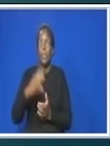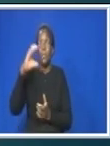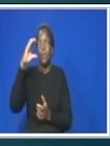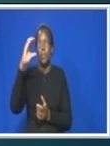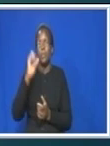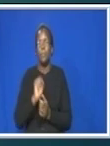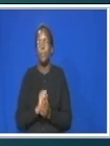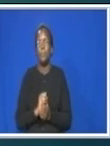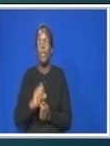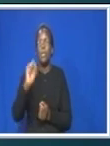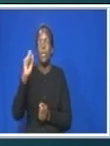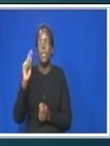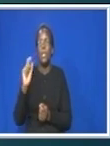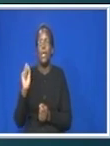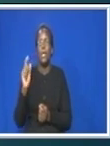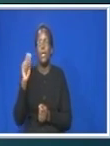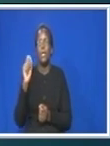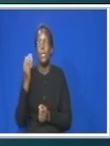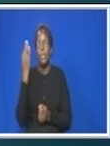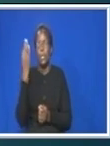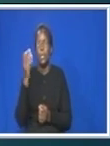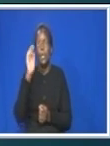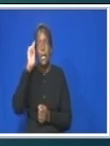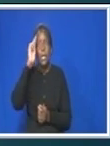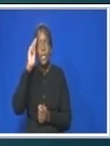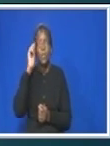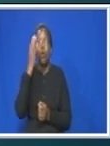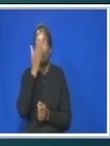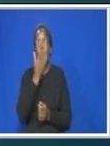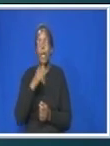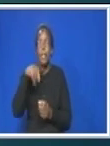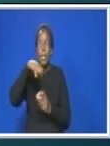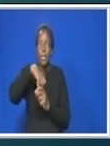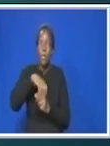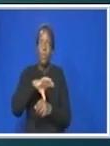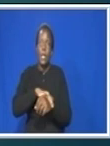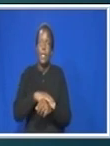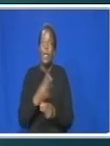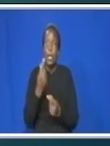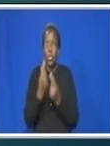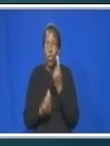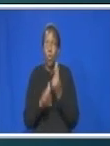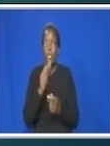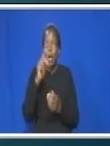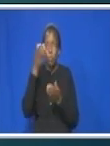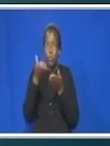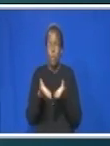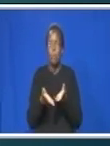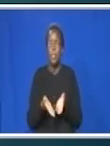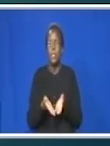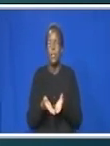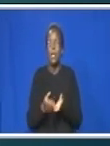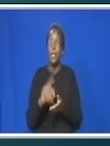C, state 3 reasons why the interior of the Earth is hot up to the present.